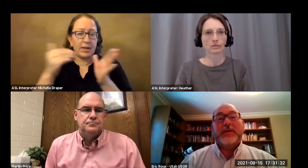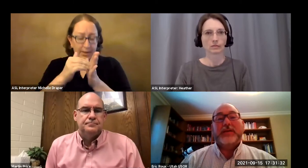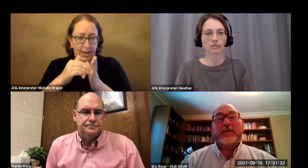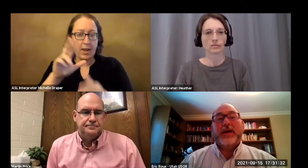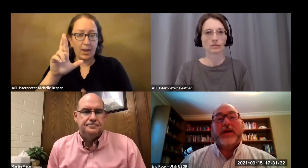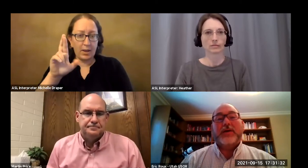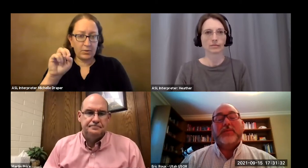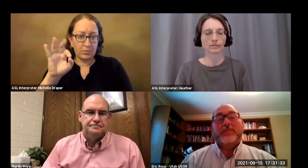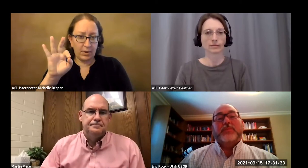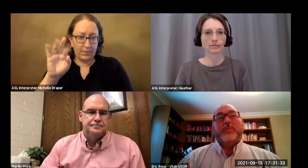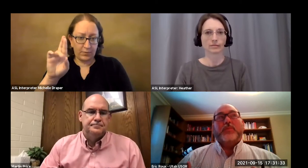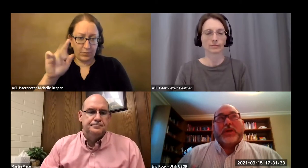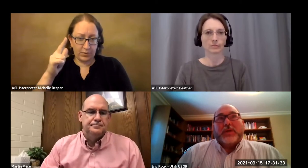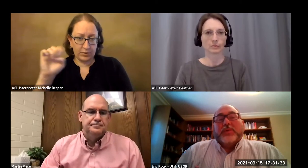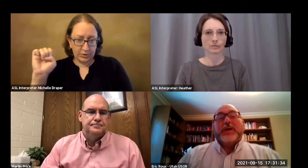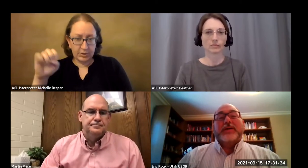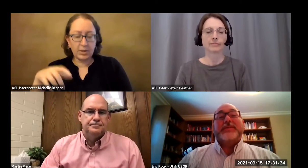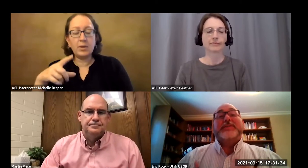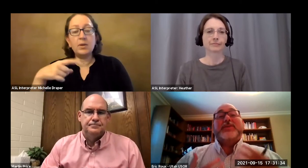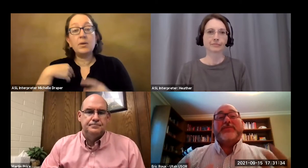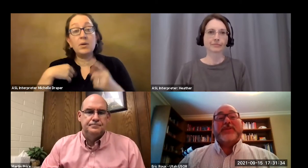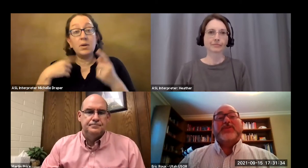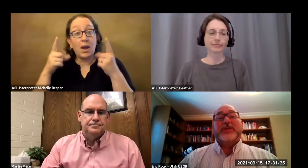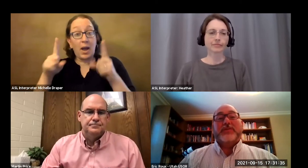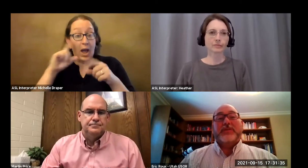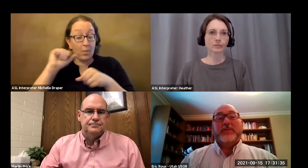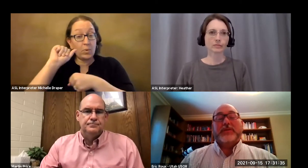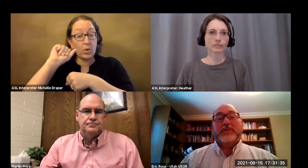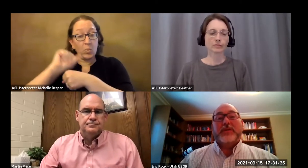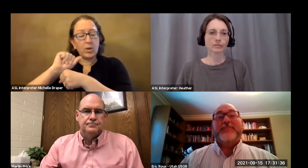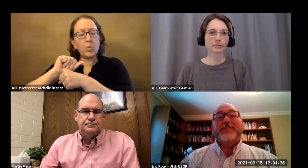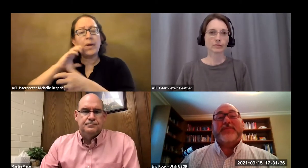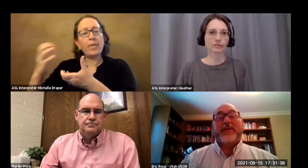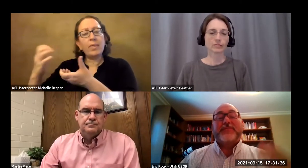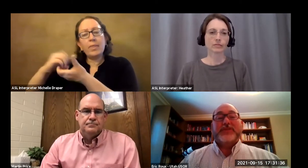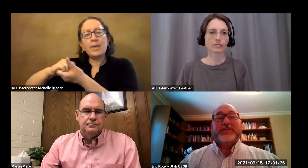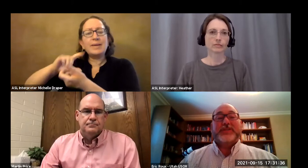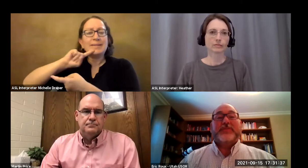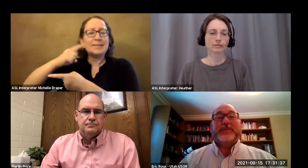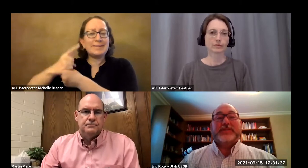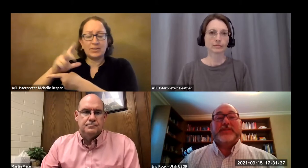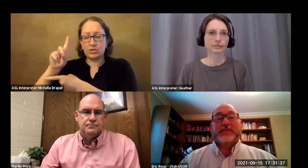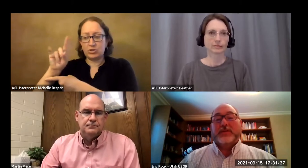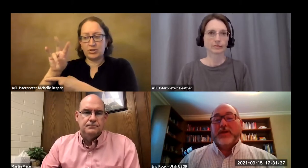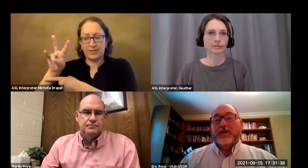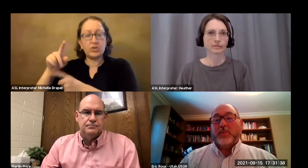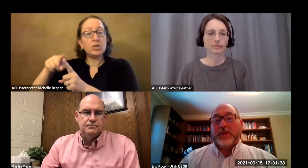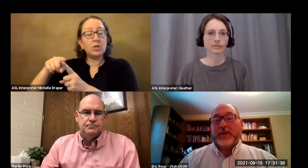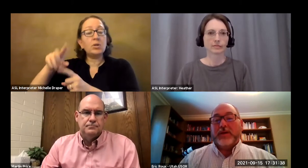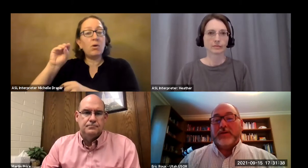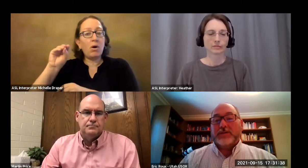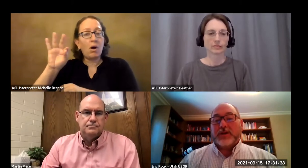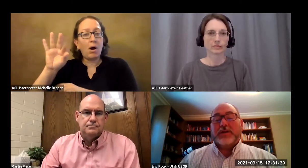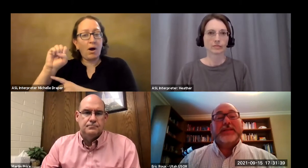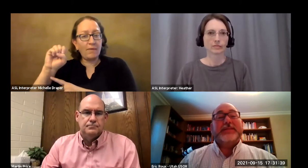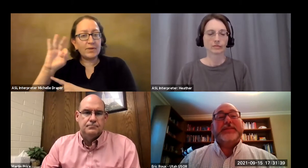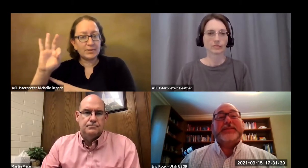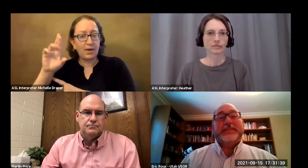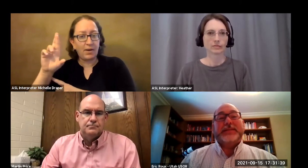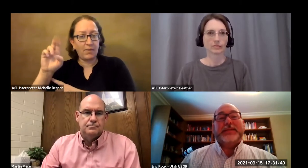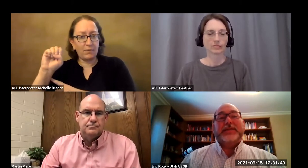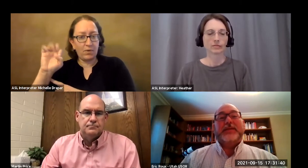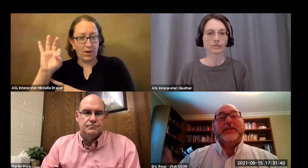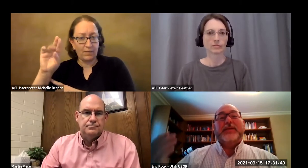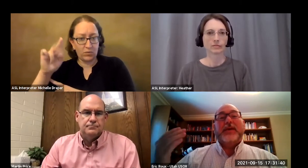as we are working with a sister division, the Office of Refugee Services, we are starting